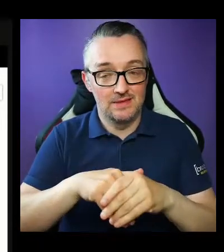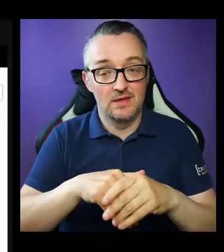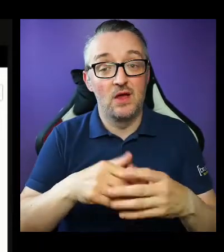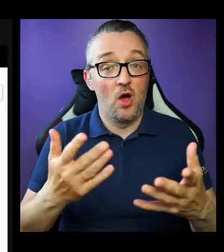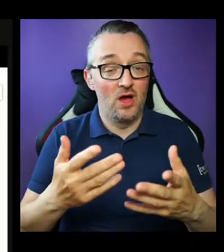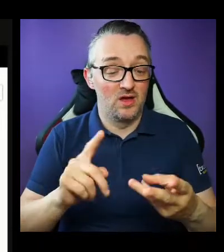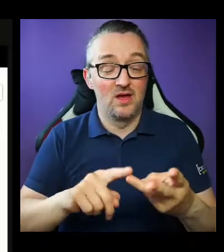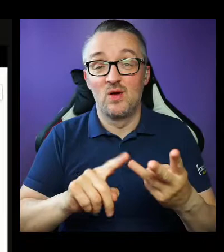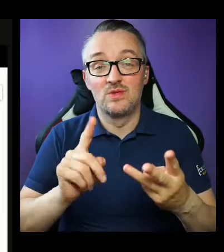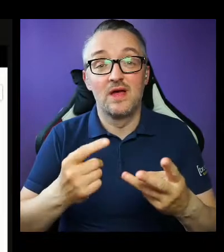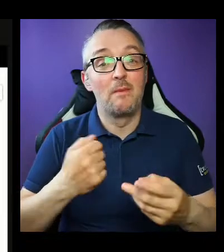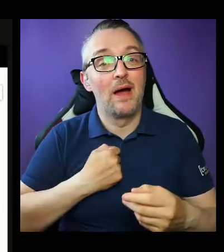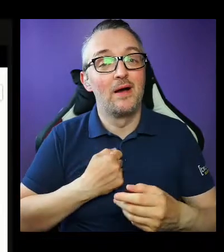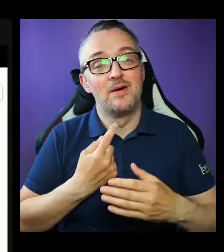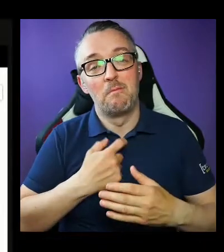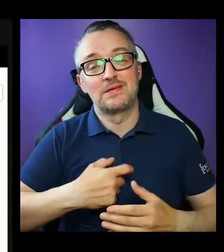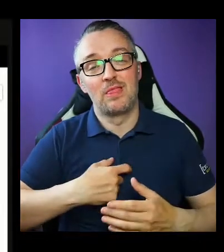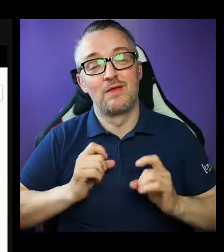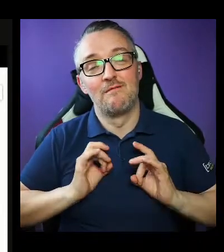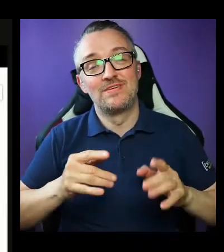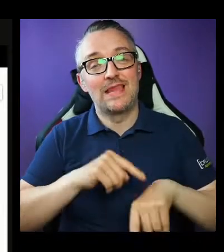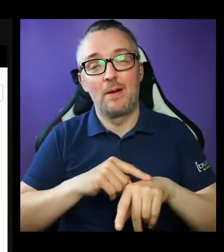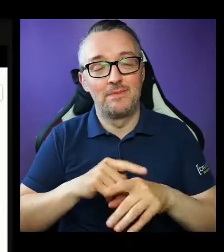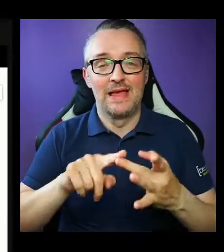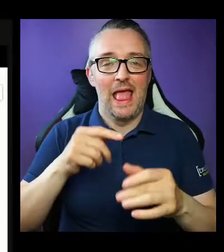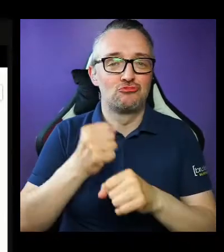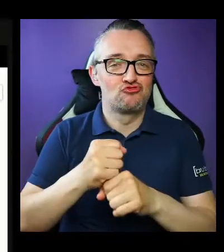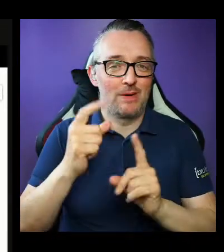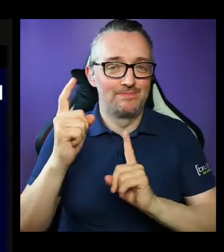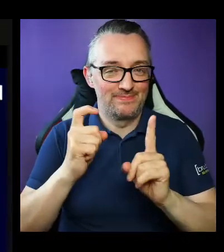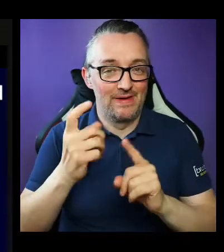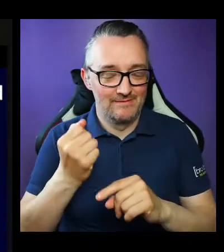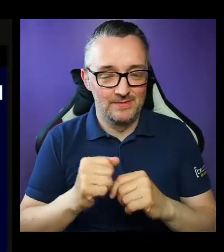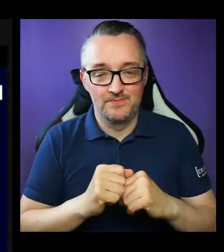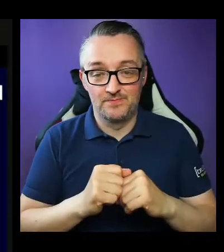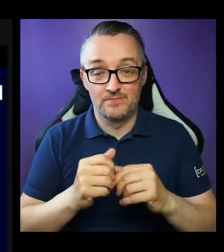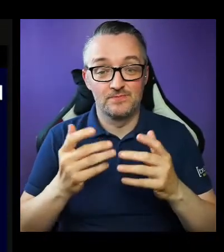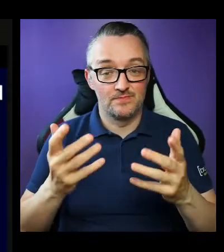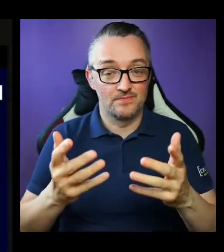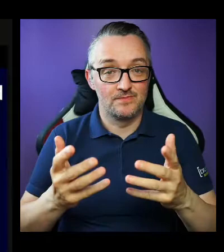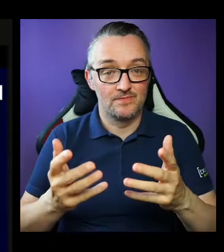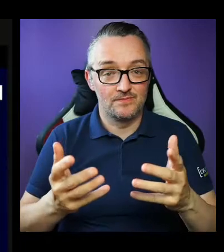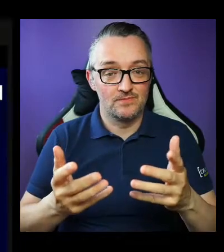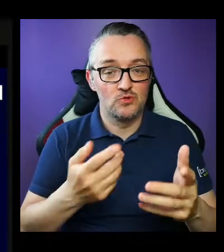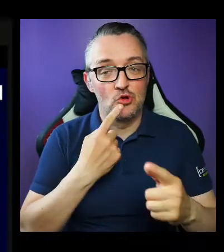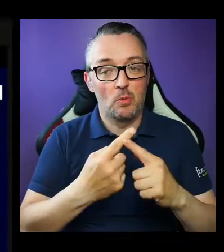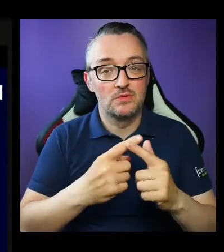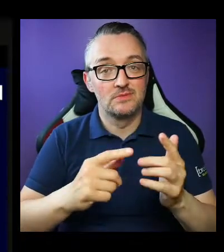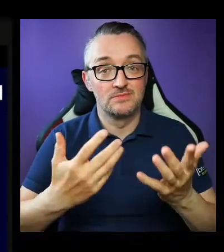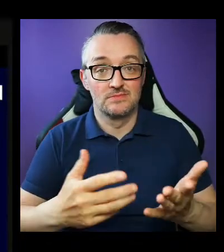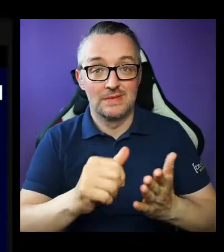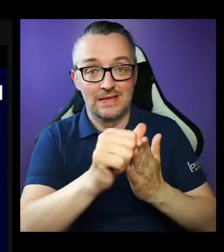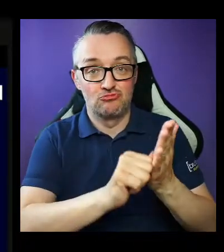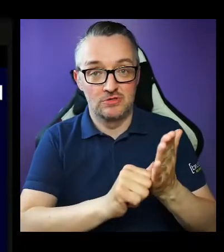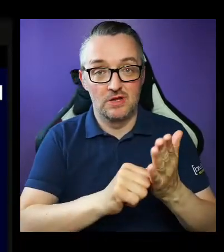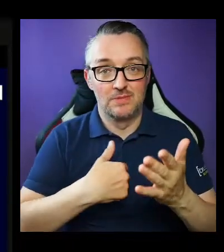also follow me on Instagram. But with that being said, let's look at the agenda that I